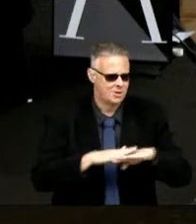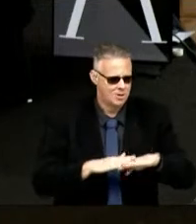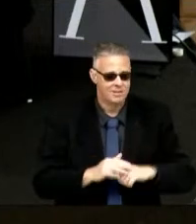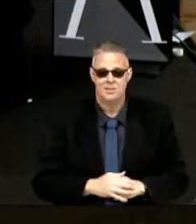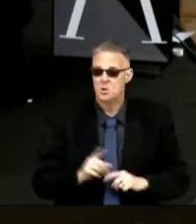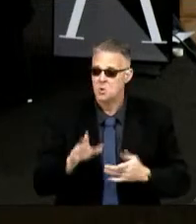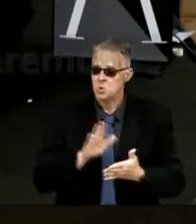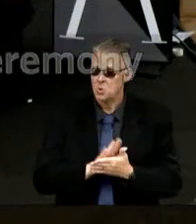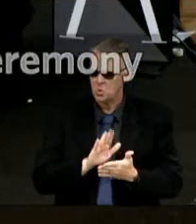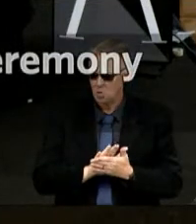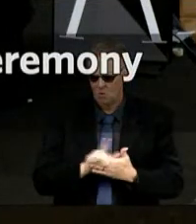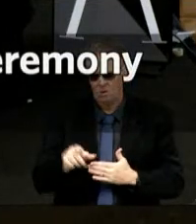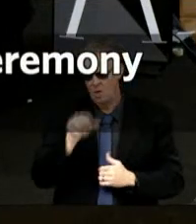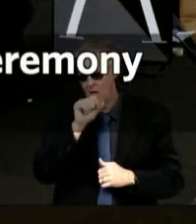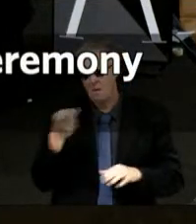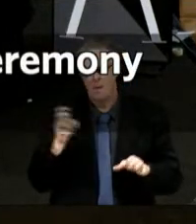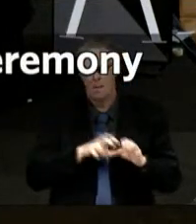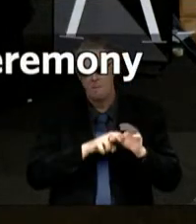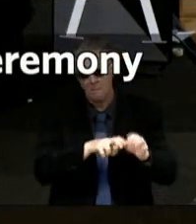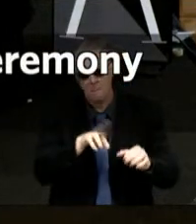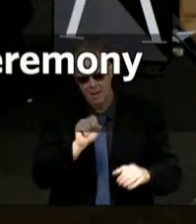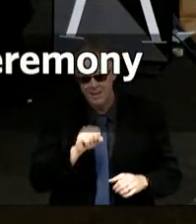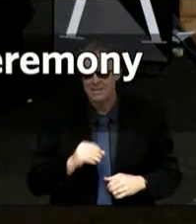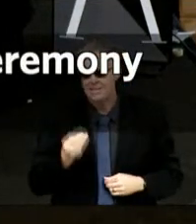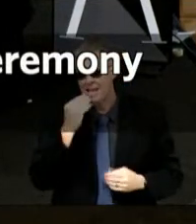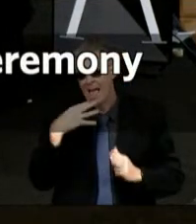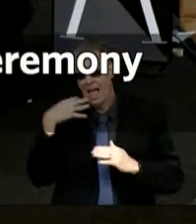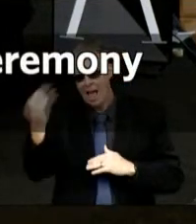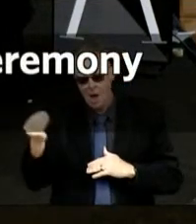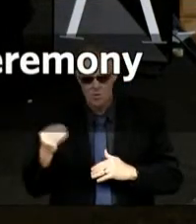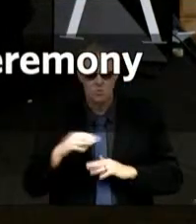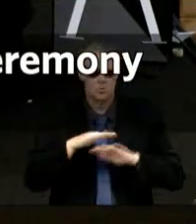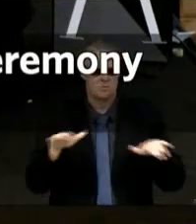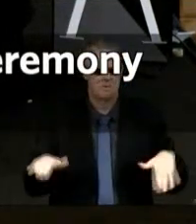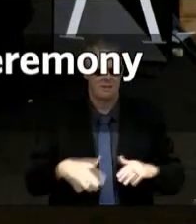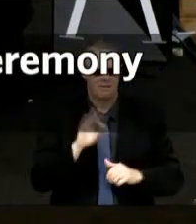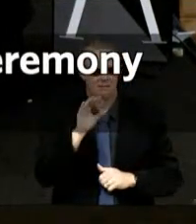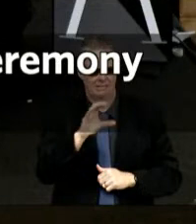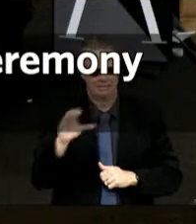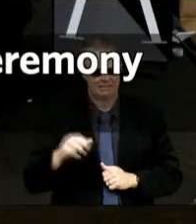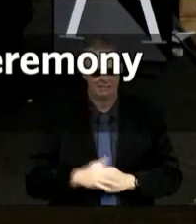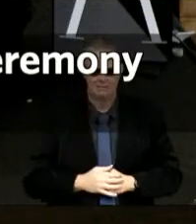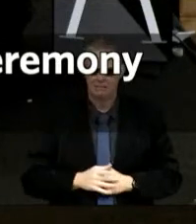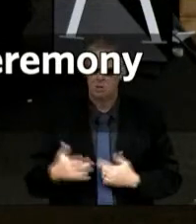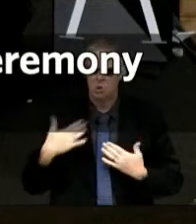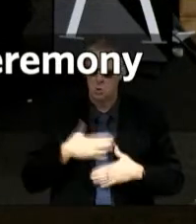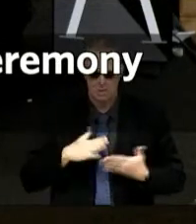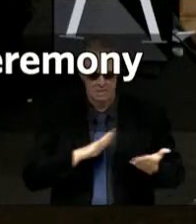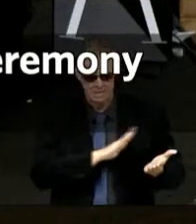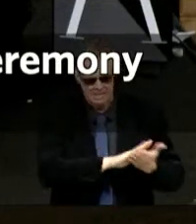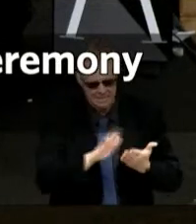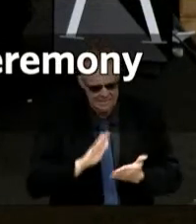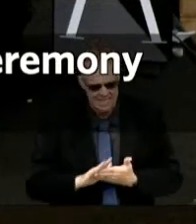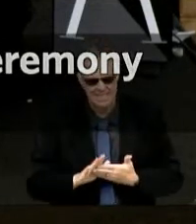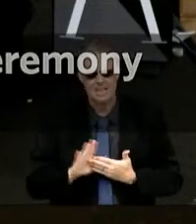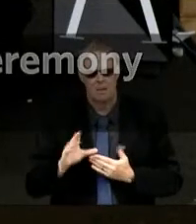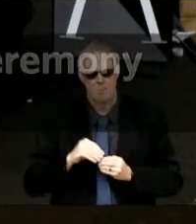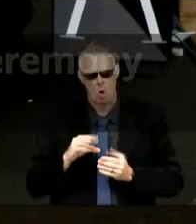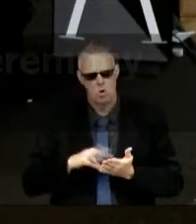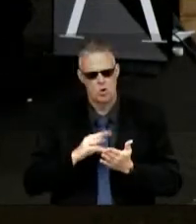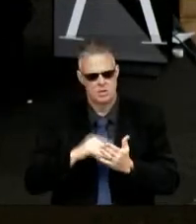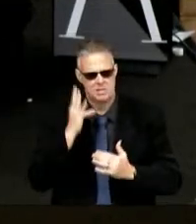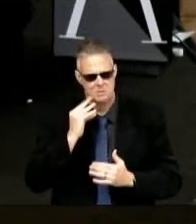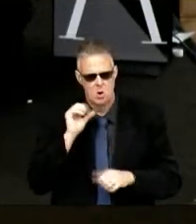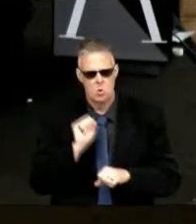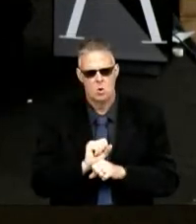At school, he likes taking the bus, eating out, and swimming at Furstenberg. Dima enjoys cleaning tasks and has gained job experience working